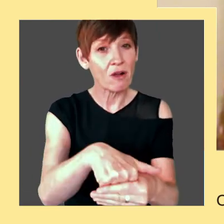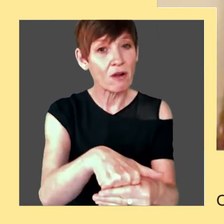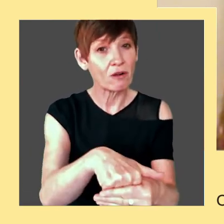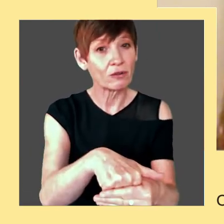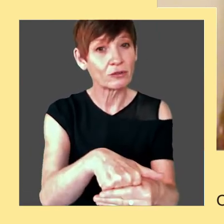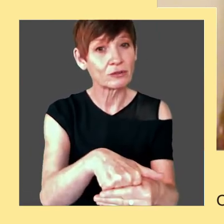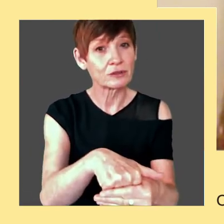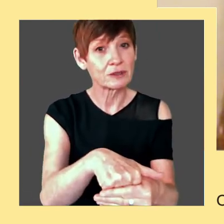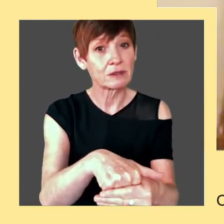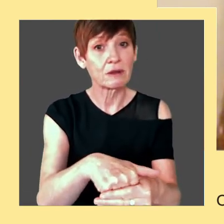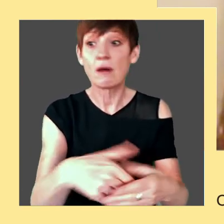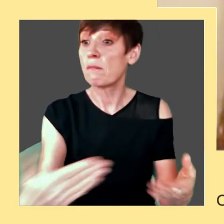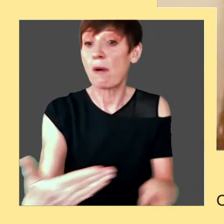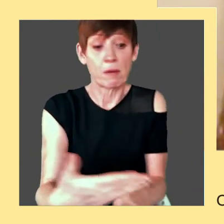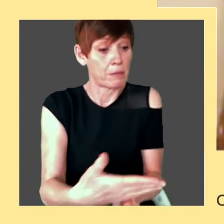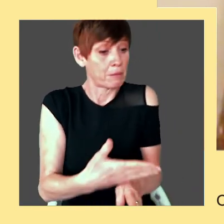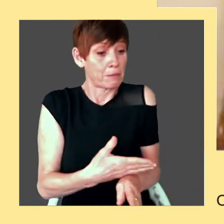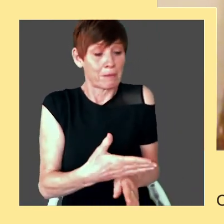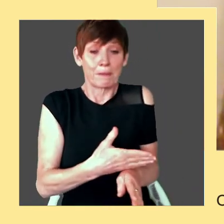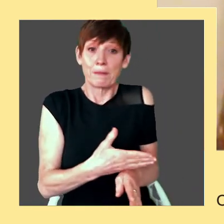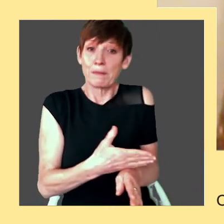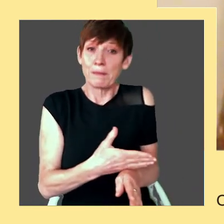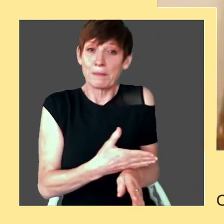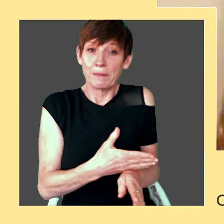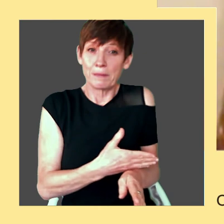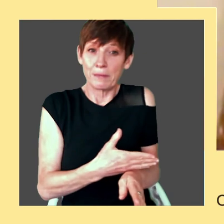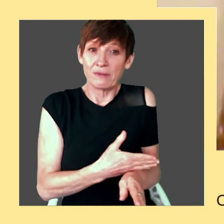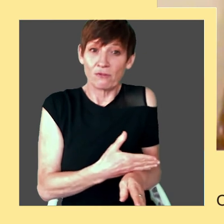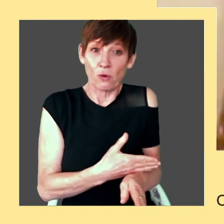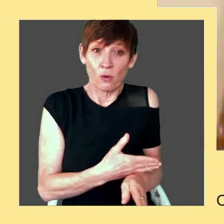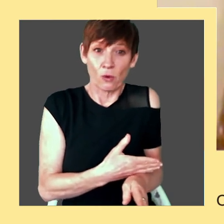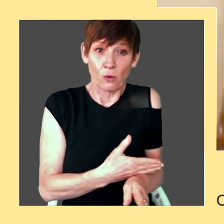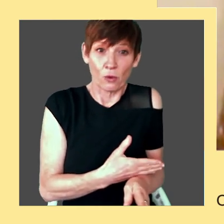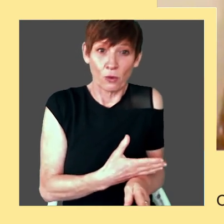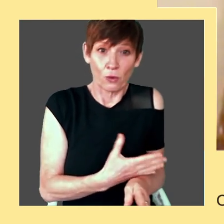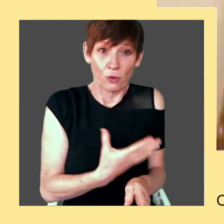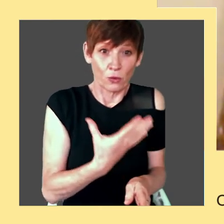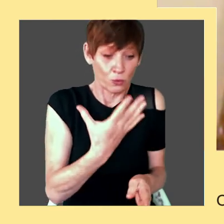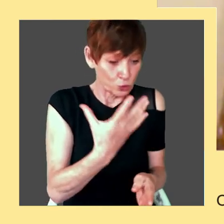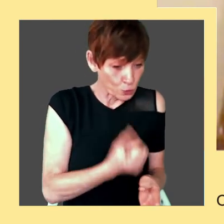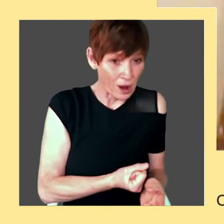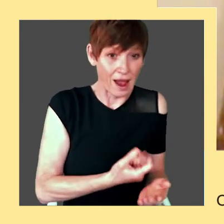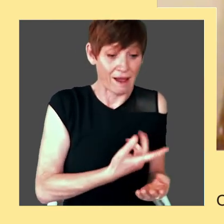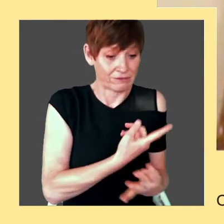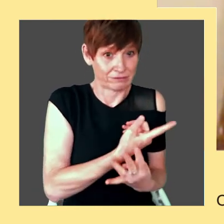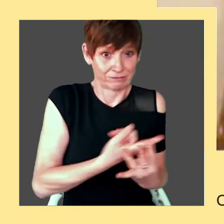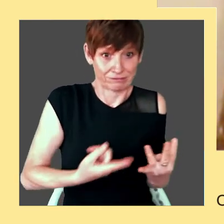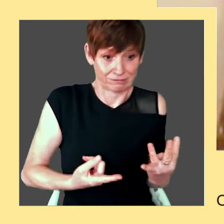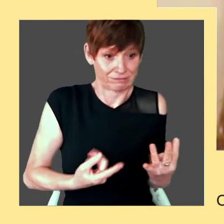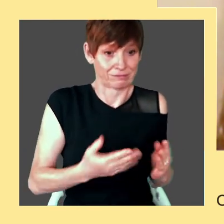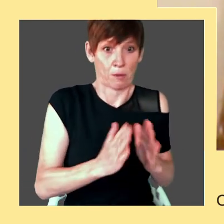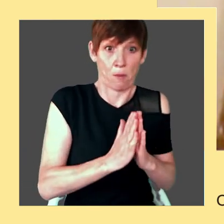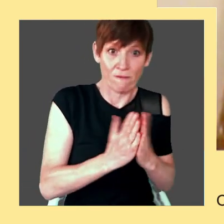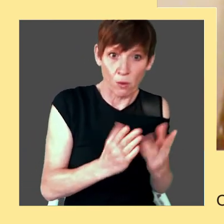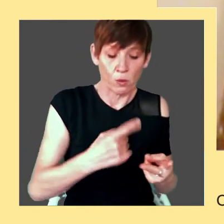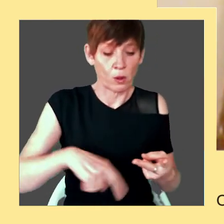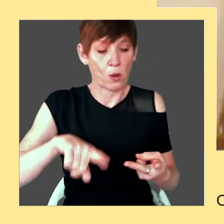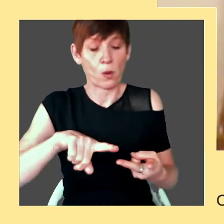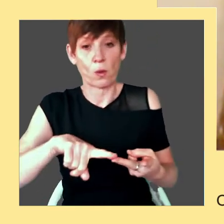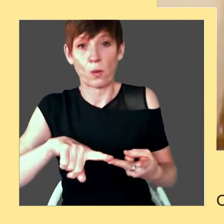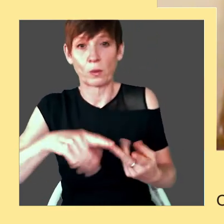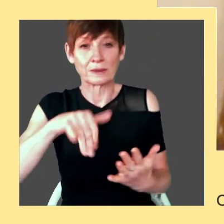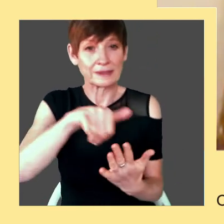even before that, you can, when you have got these three things, for example, portfolio, statement, and the